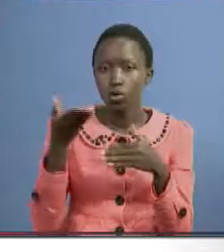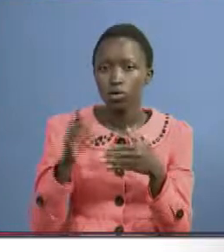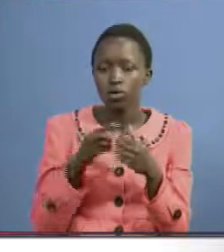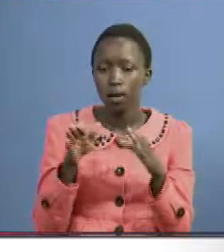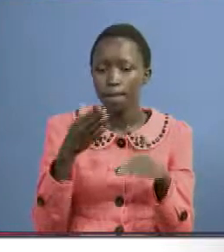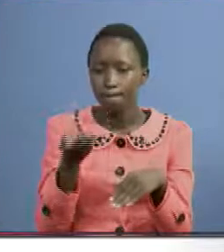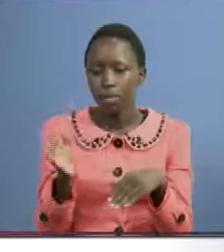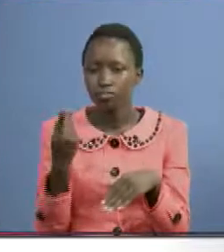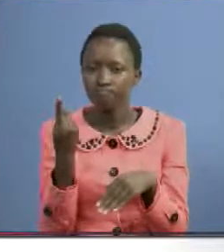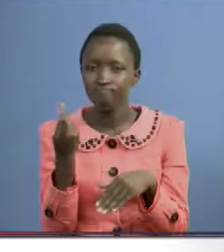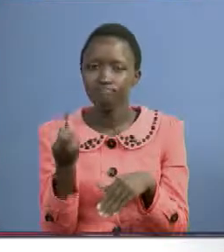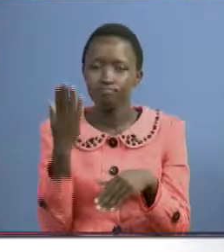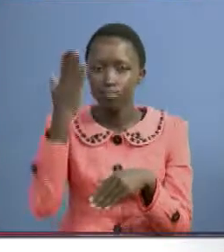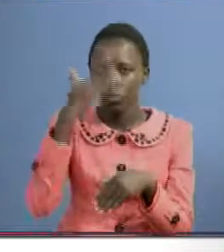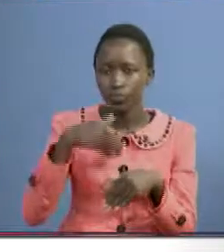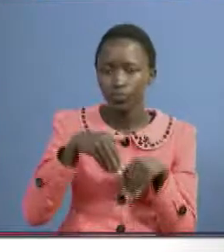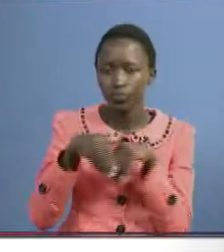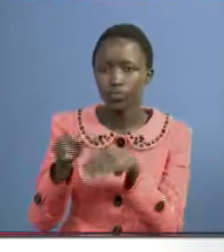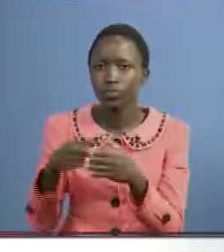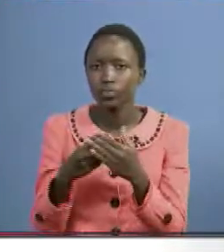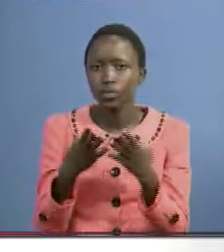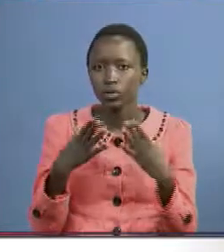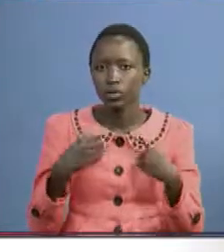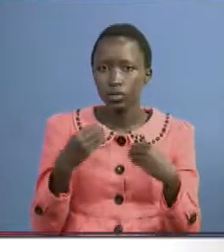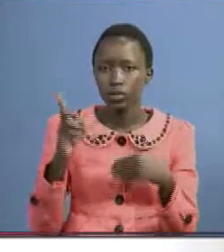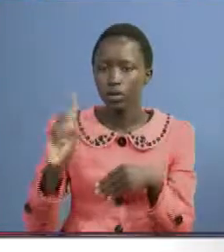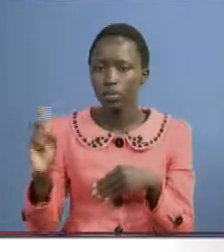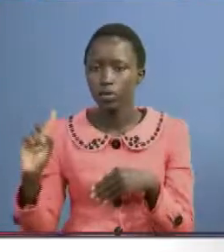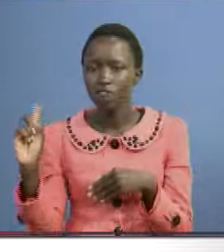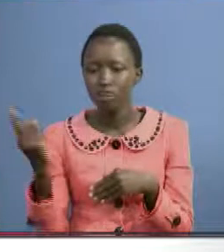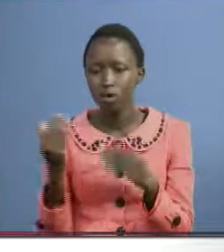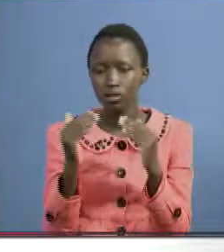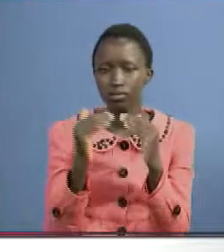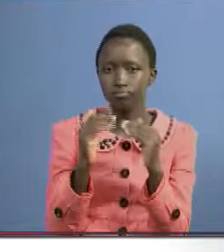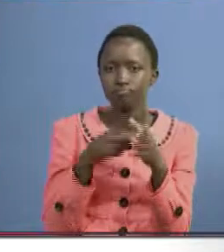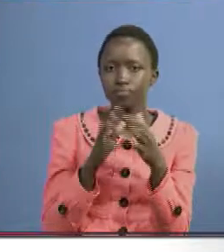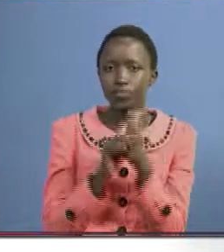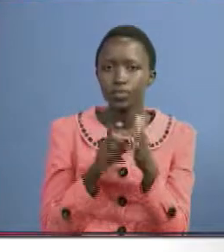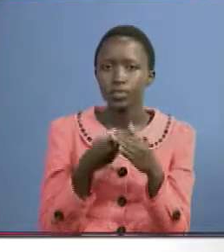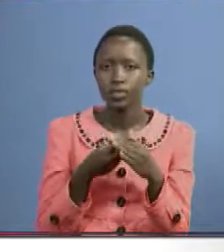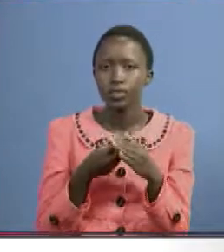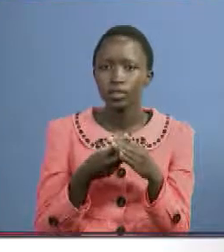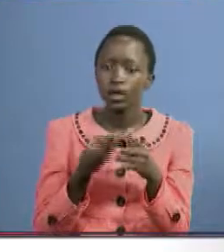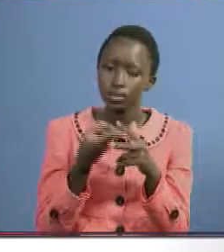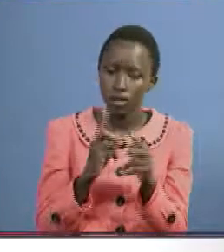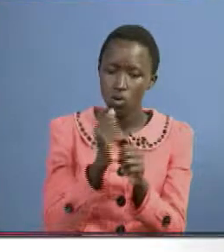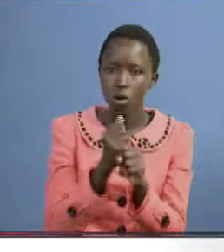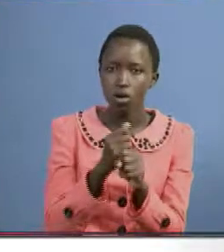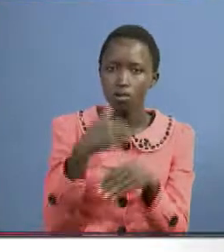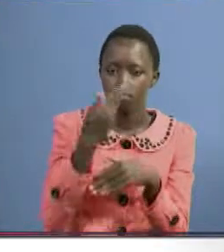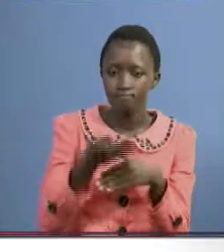amendment within the next few days following its approval by cabinet in its first sitting. The treaty will come into effect after